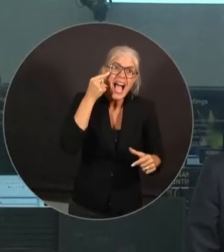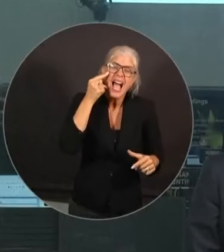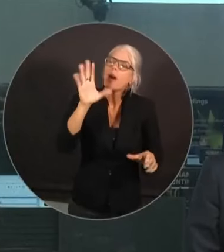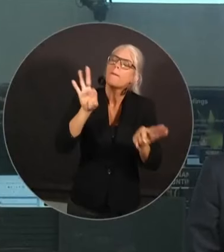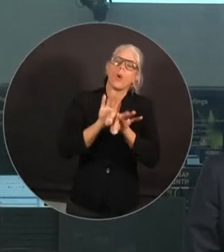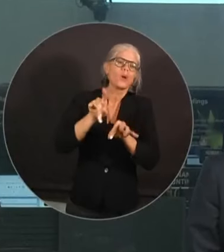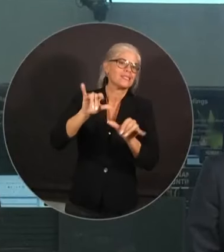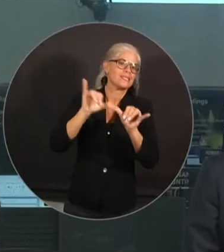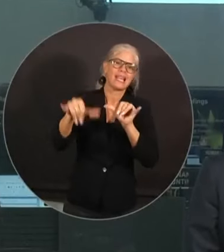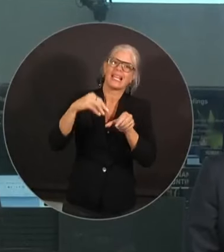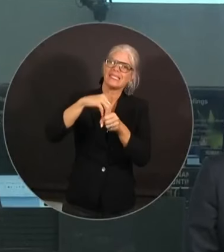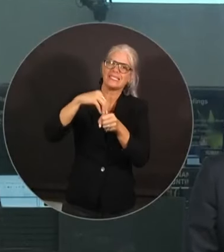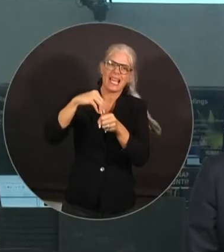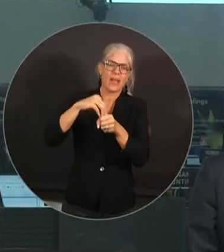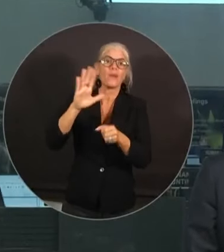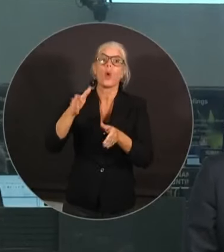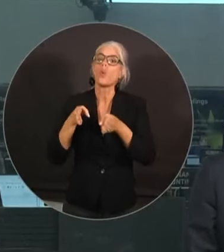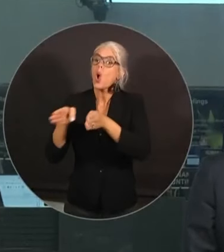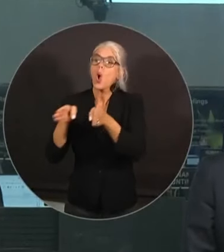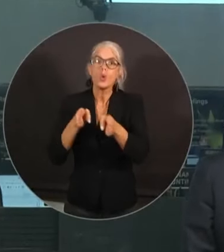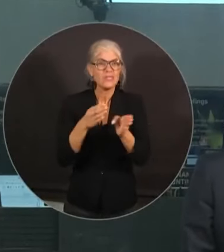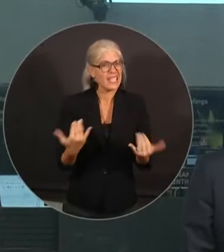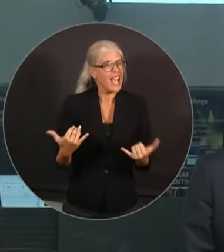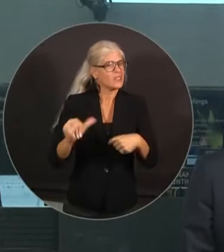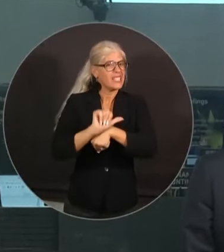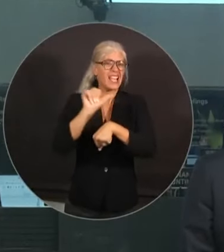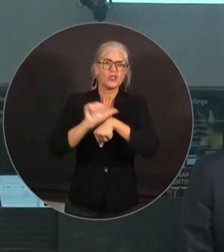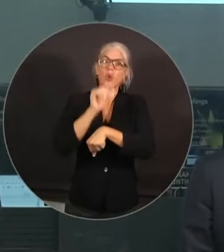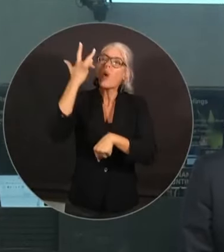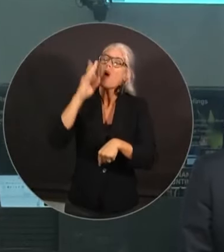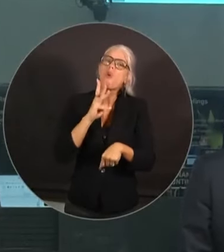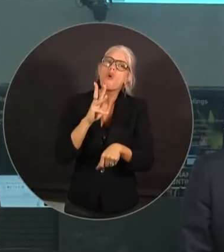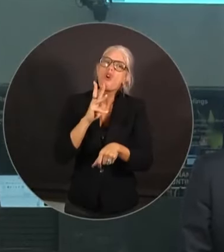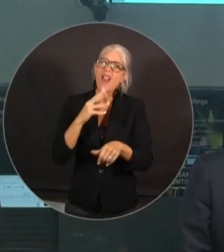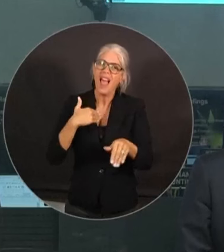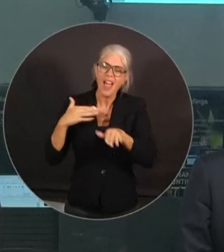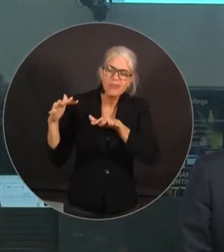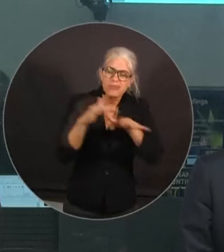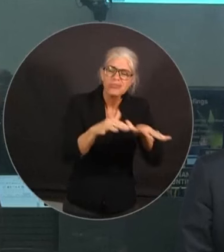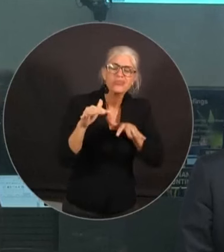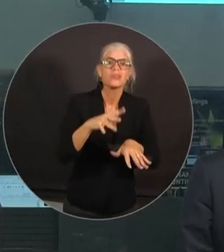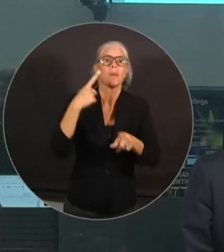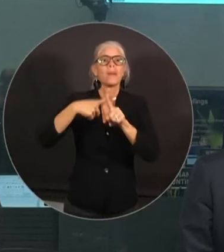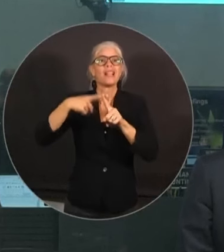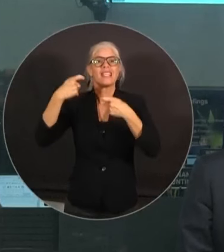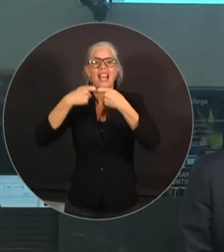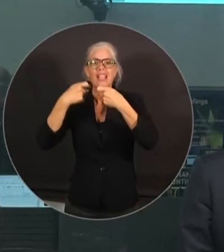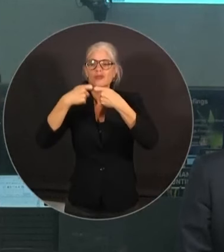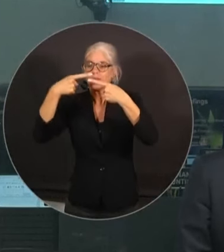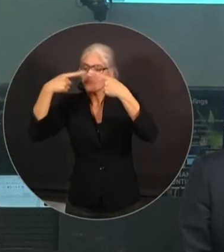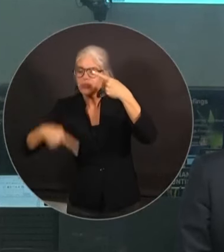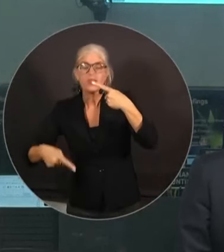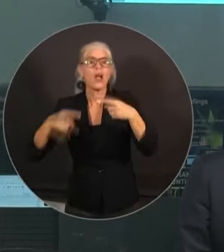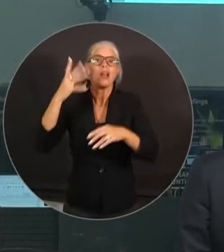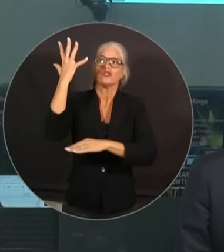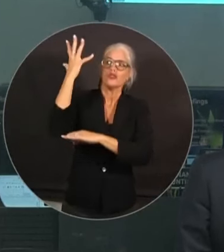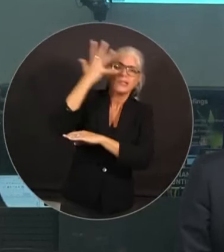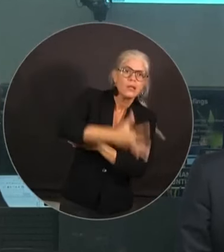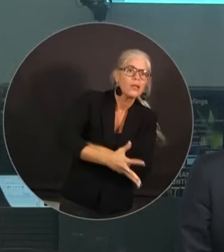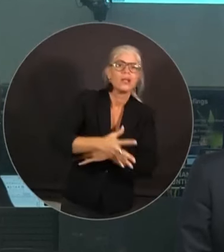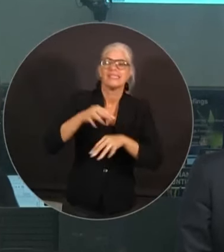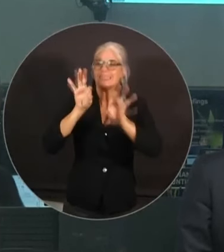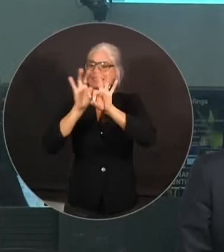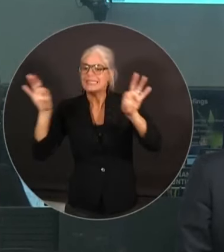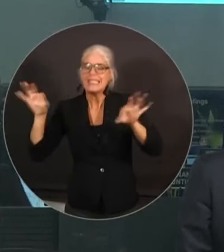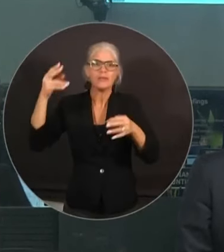Roads are dangerous due to the flooding, debris, potential down lines. Do not risk it. We have numerous roads that